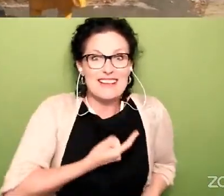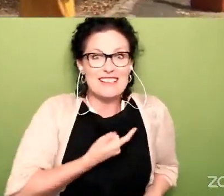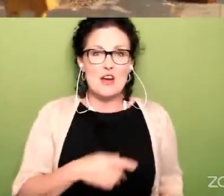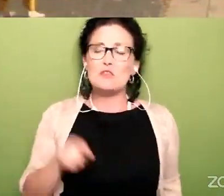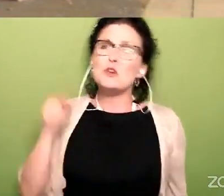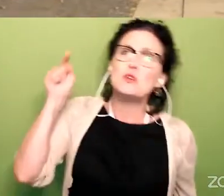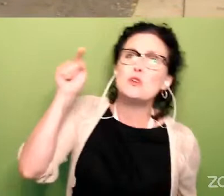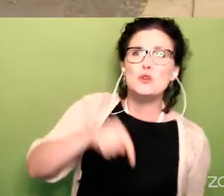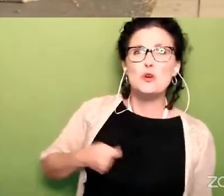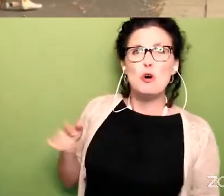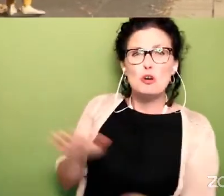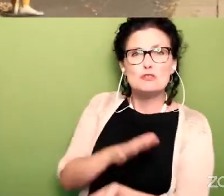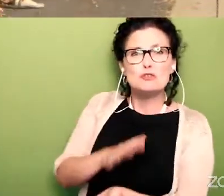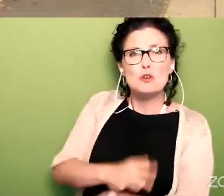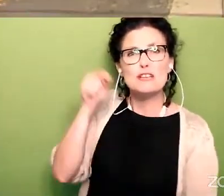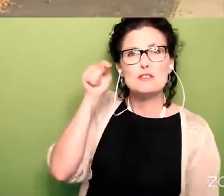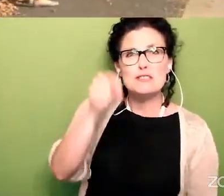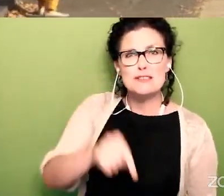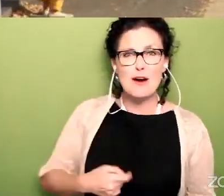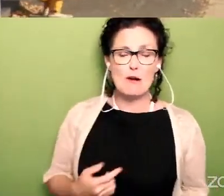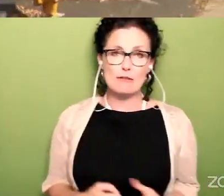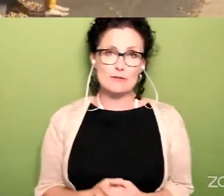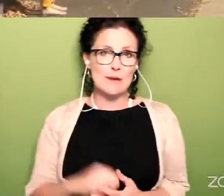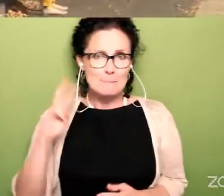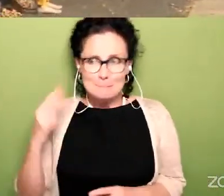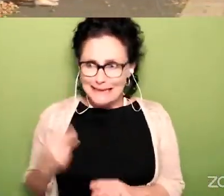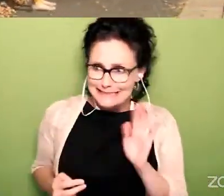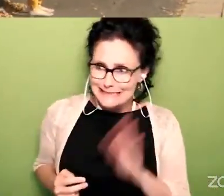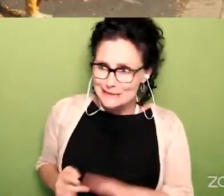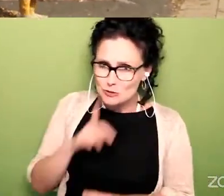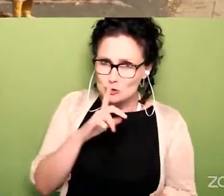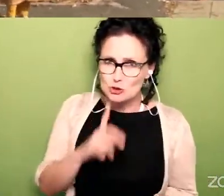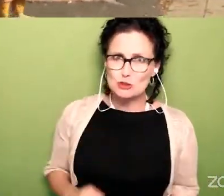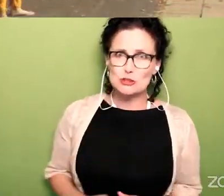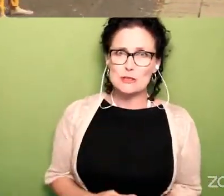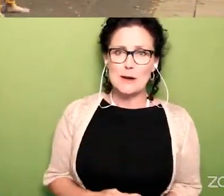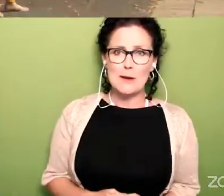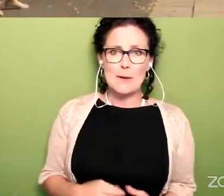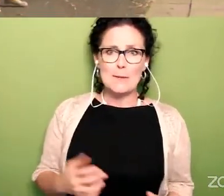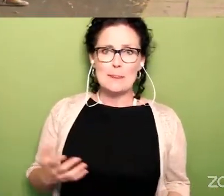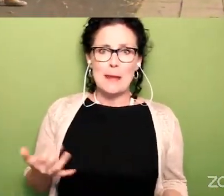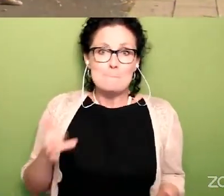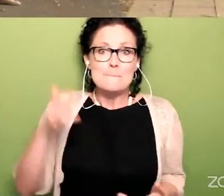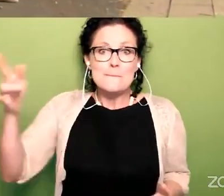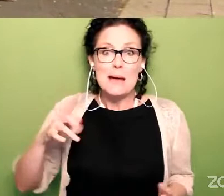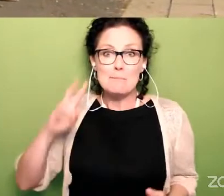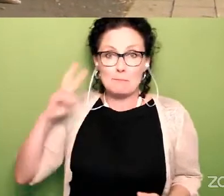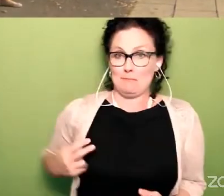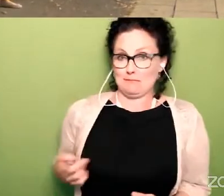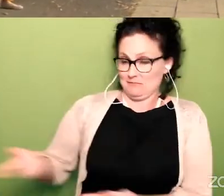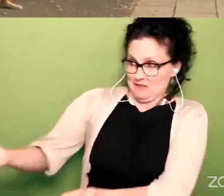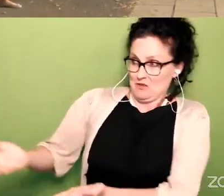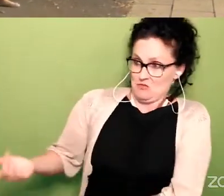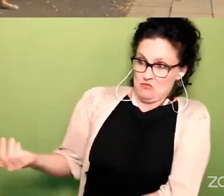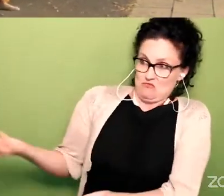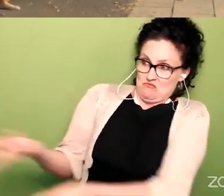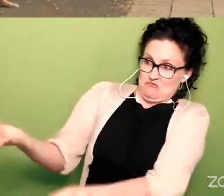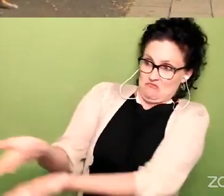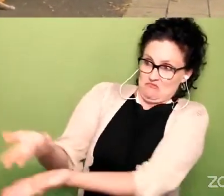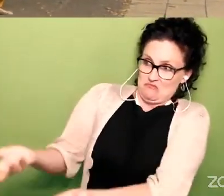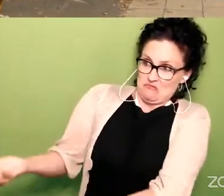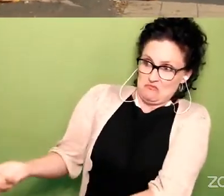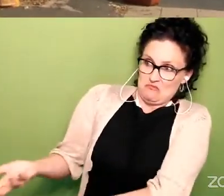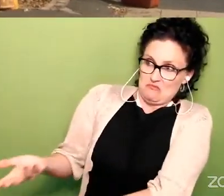all... Well, I don't understand why she's being like this. A night listening to the Coventry Automatics is